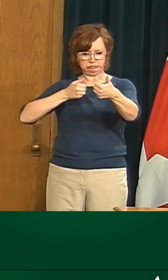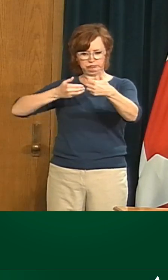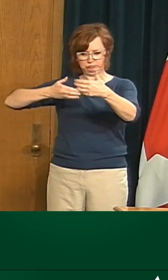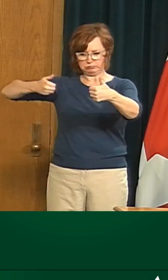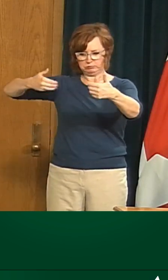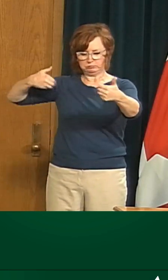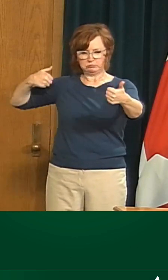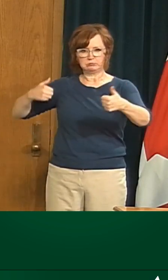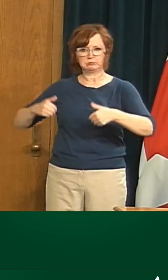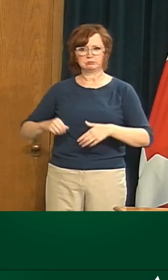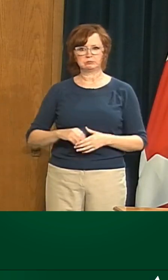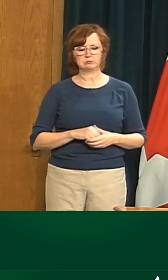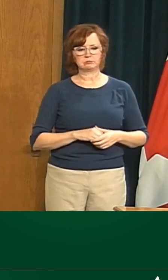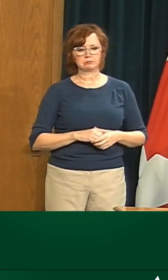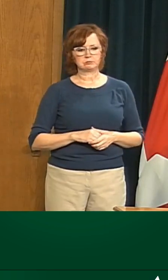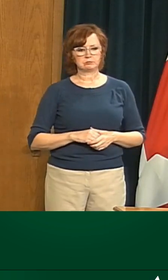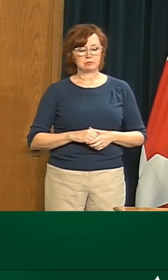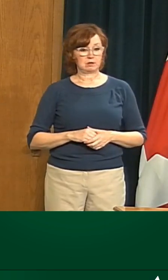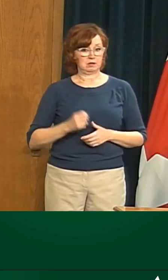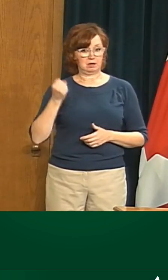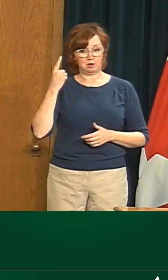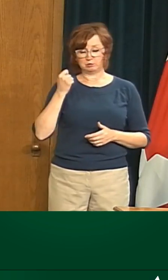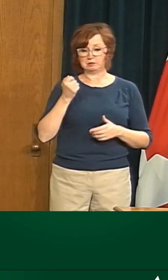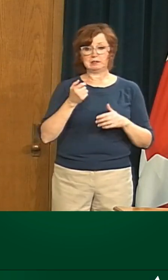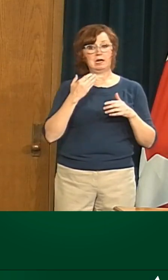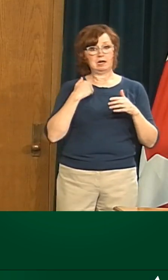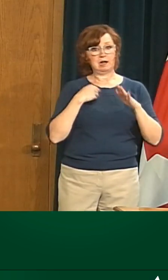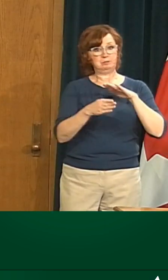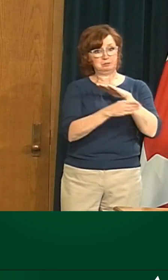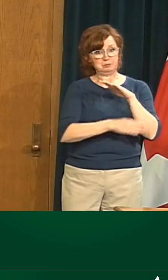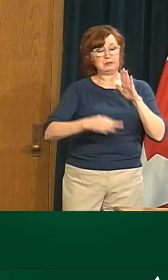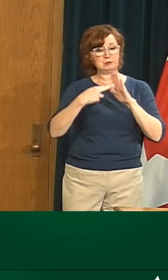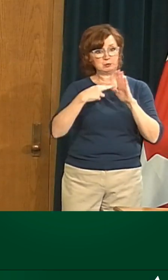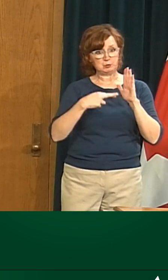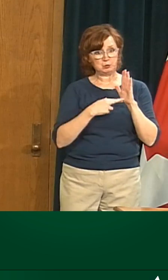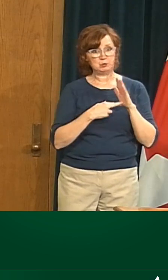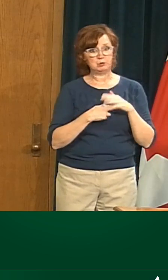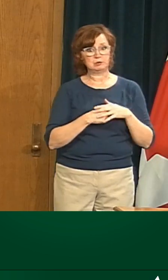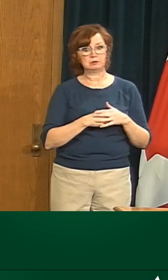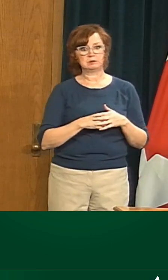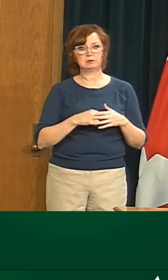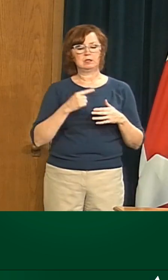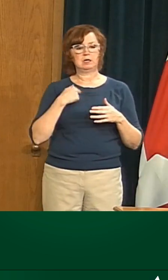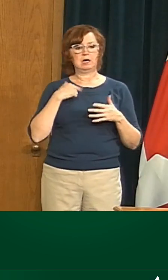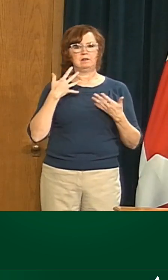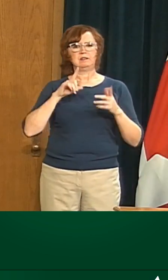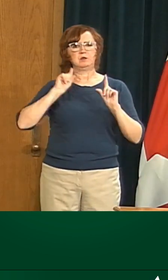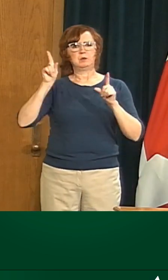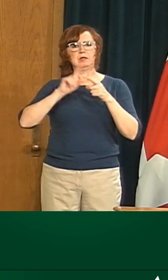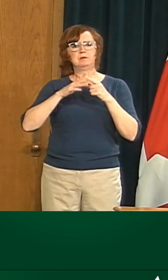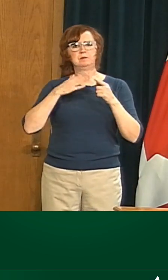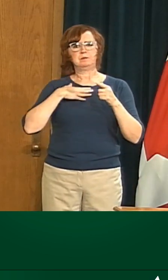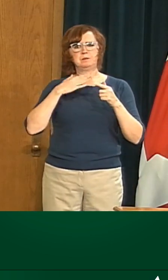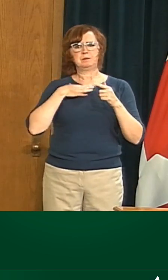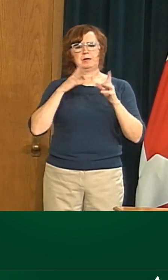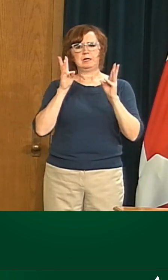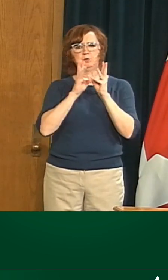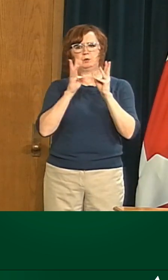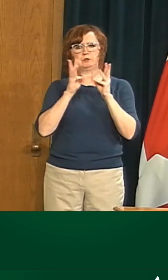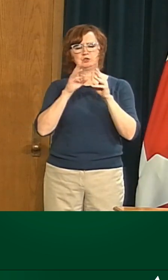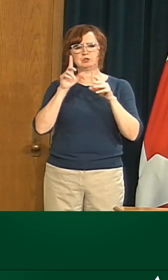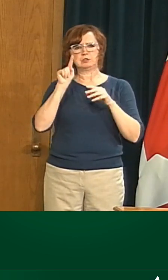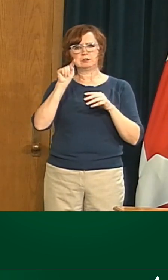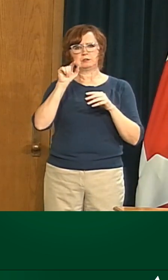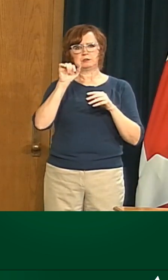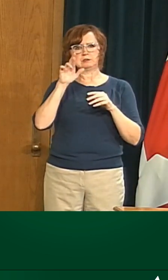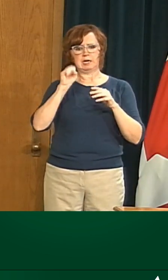cases, they have gone above and beyond the recommendations. If you go to I went to get my tires changed, and again, it was well above